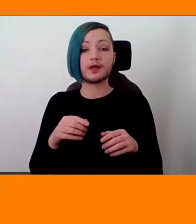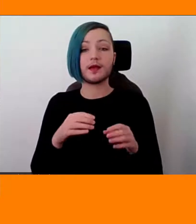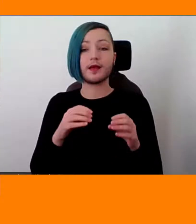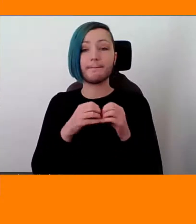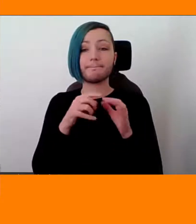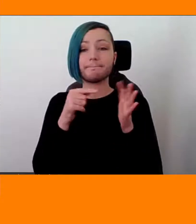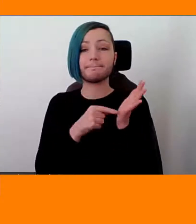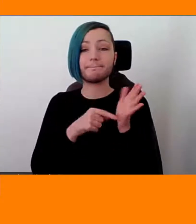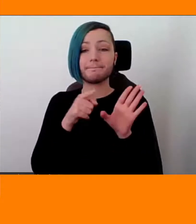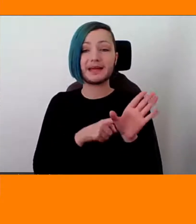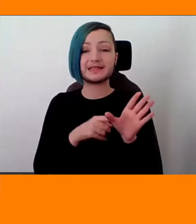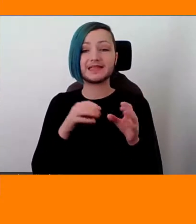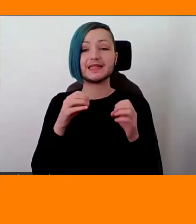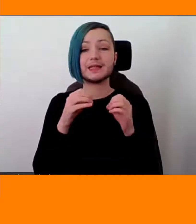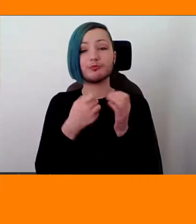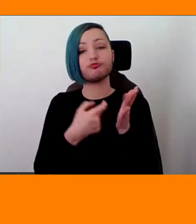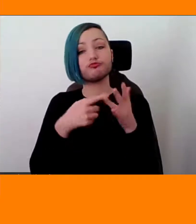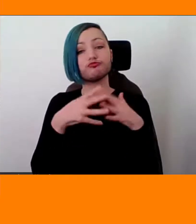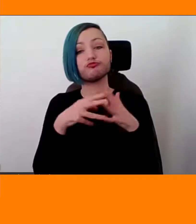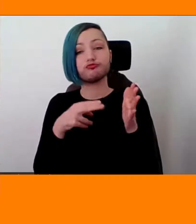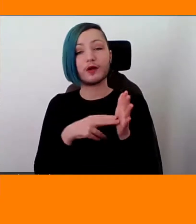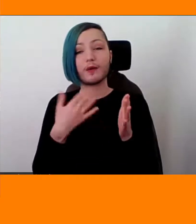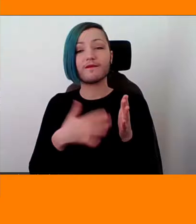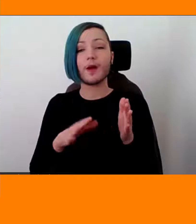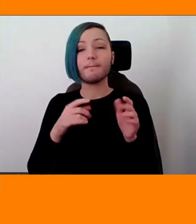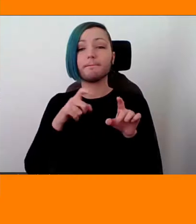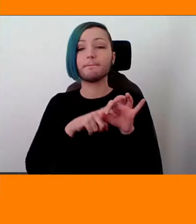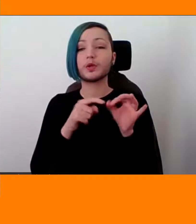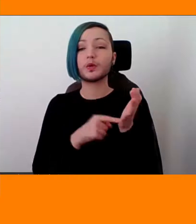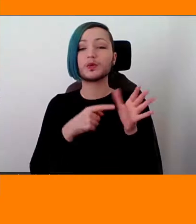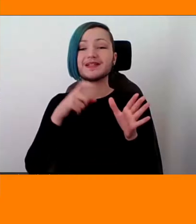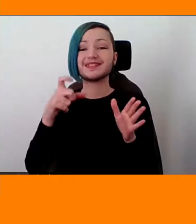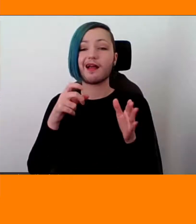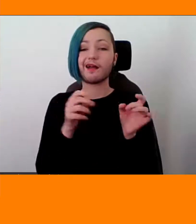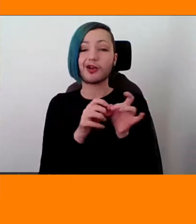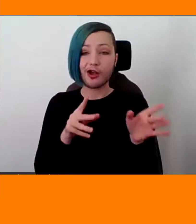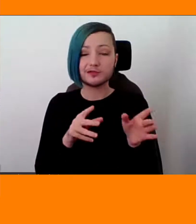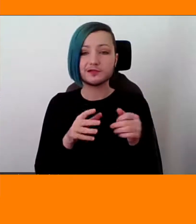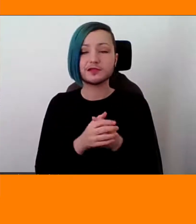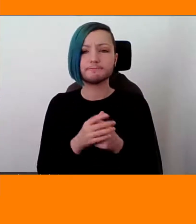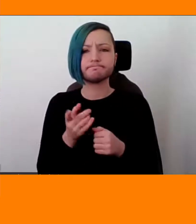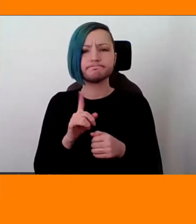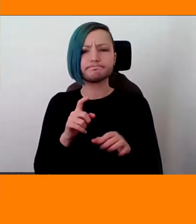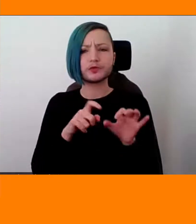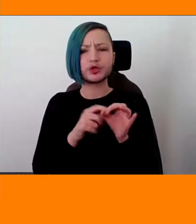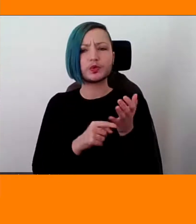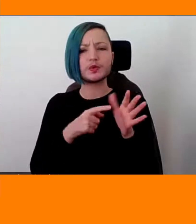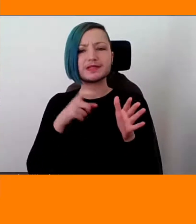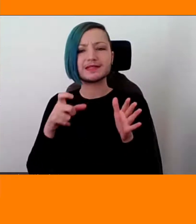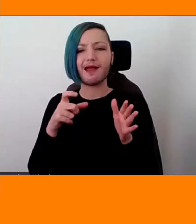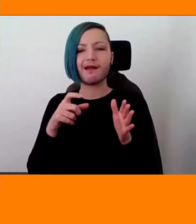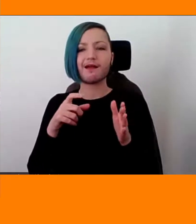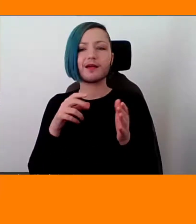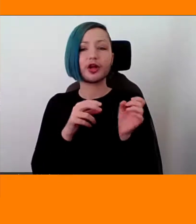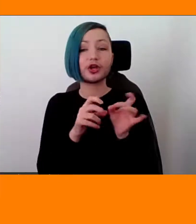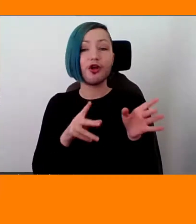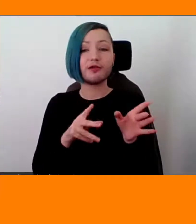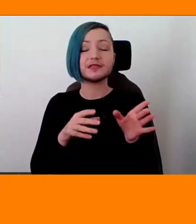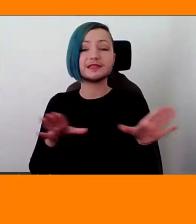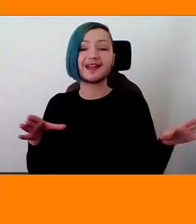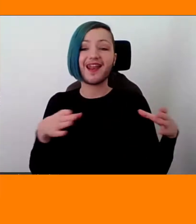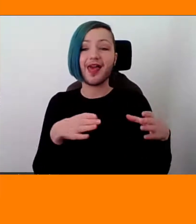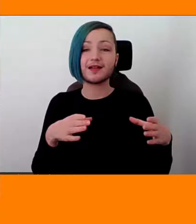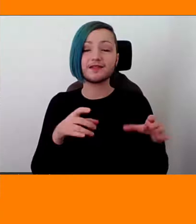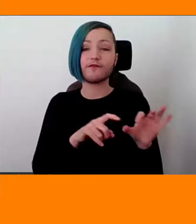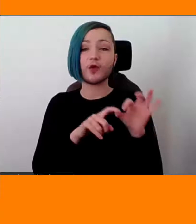Notts. QTAC is a citywide arts collective of queer and trans creatives in Nottingham, the first collective